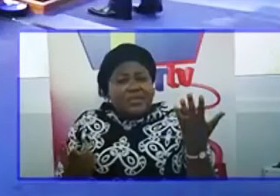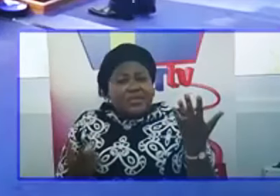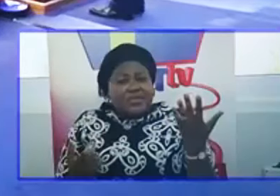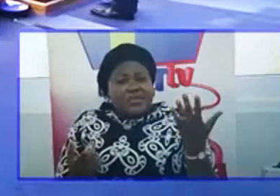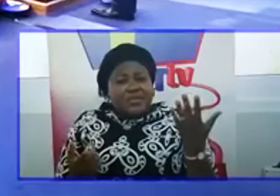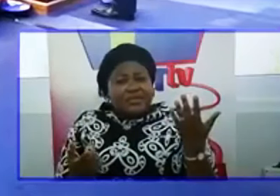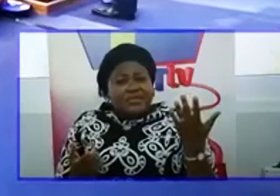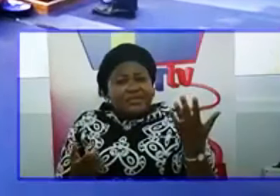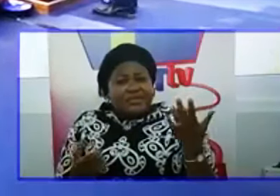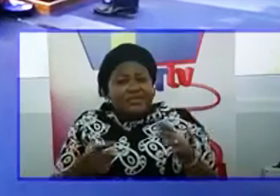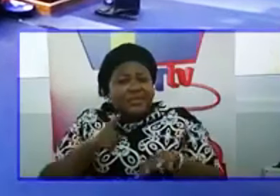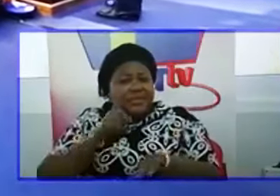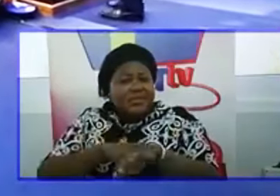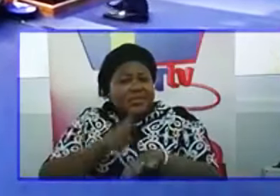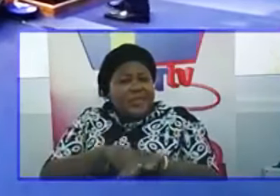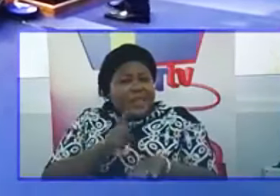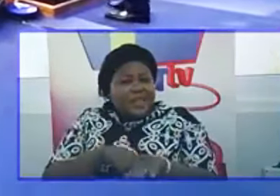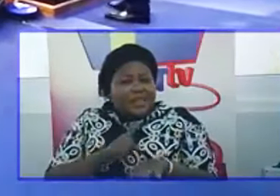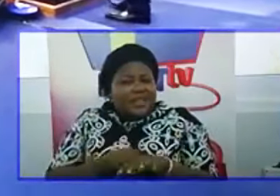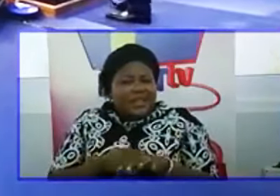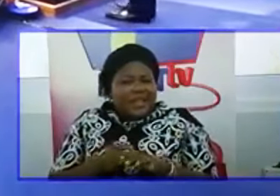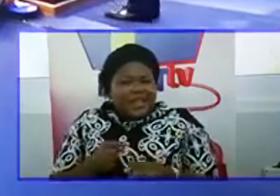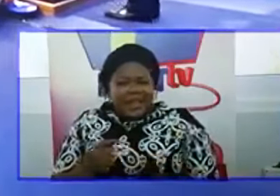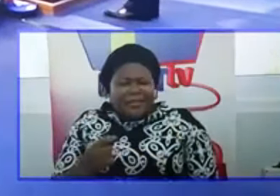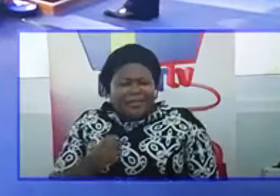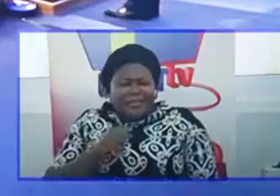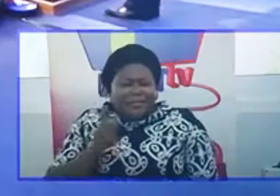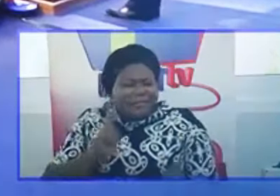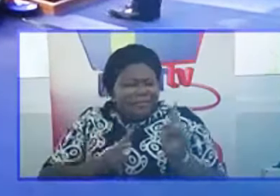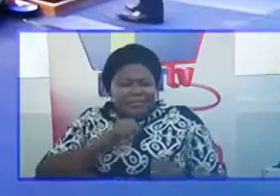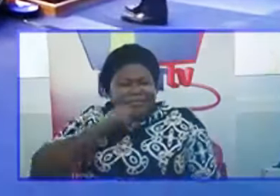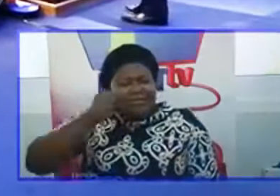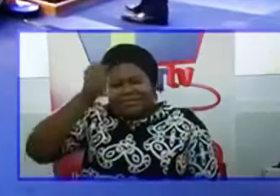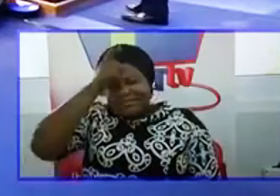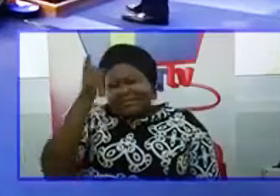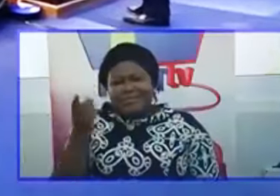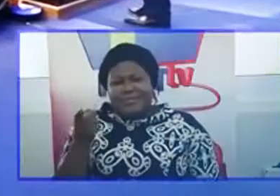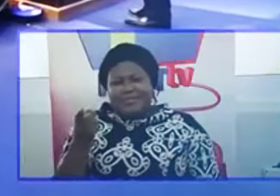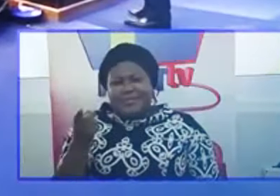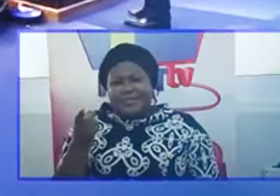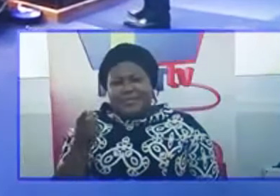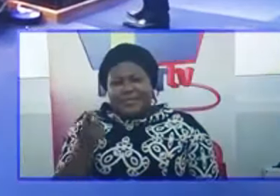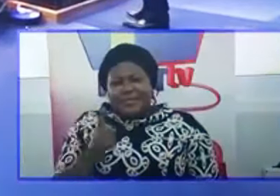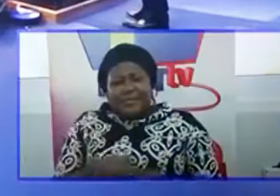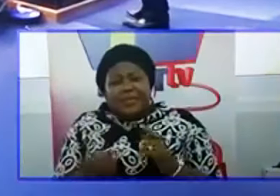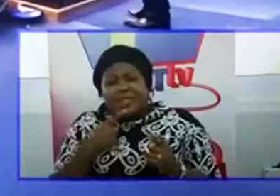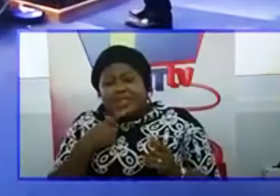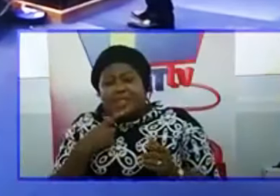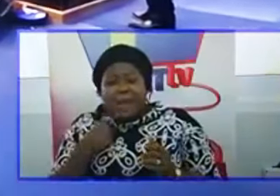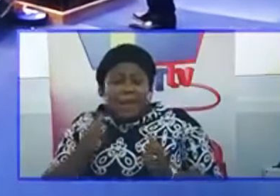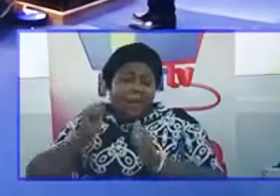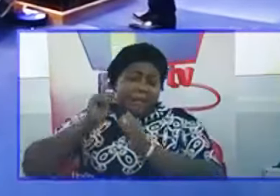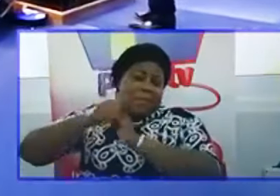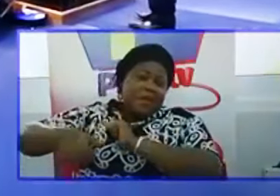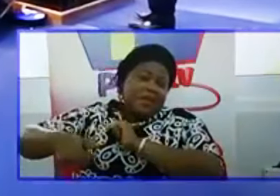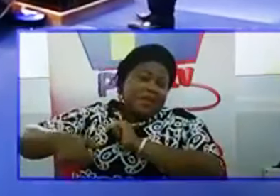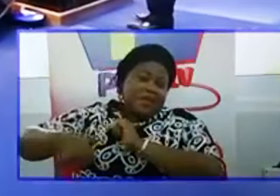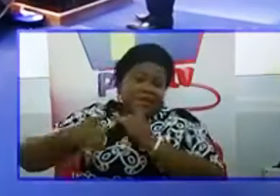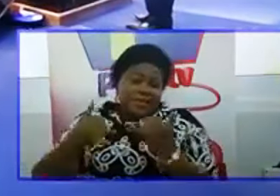is a mystery that we have tried to define. So the definition of time is the past, the present, and the